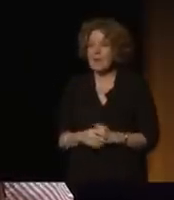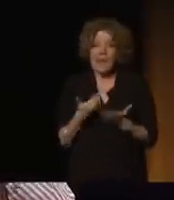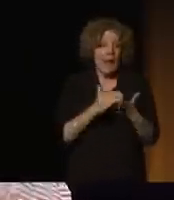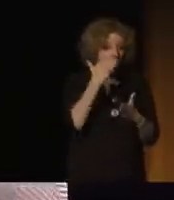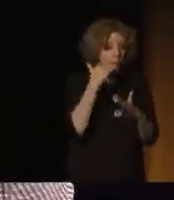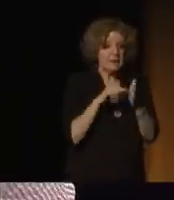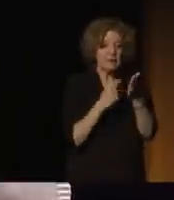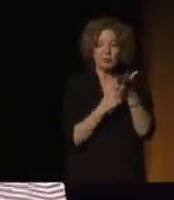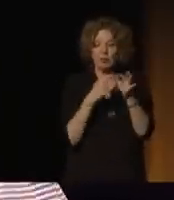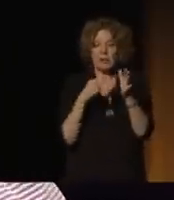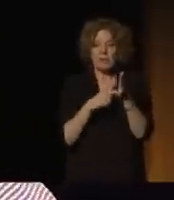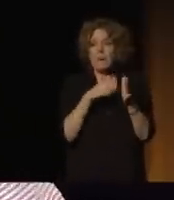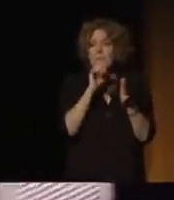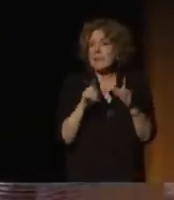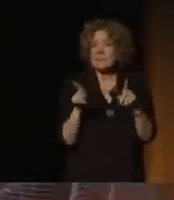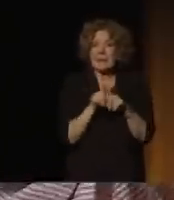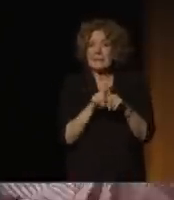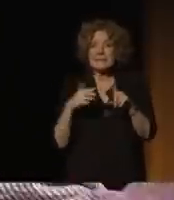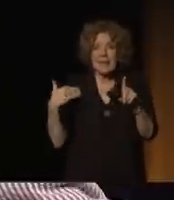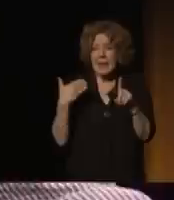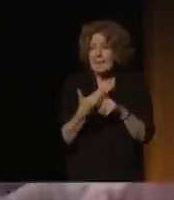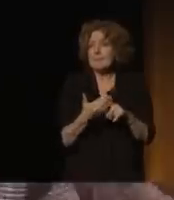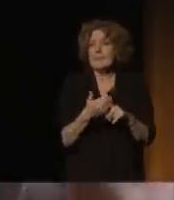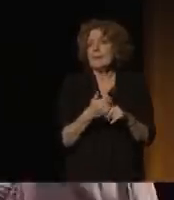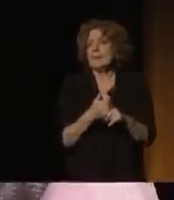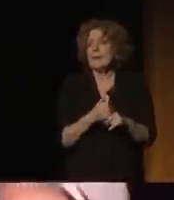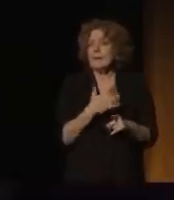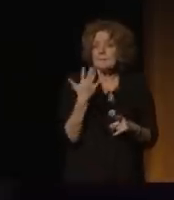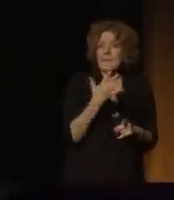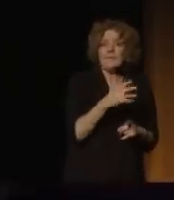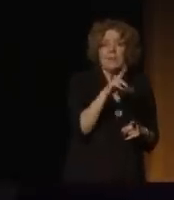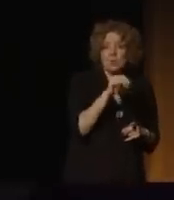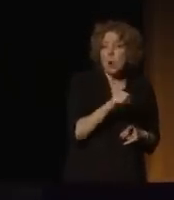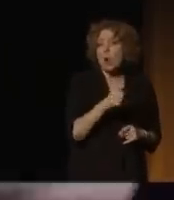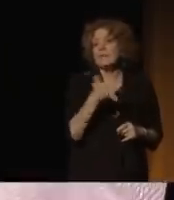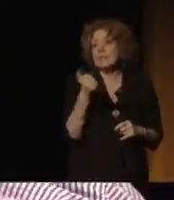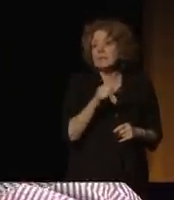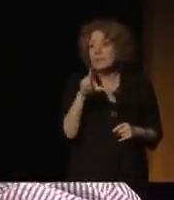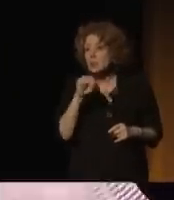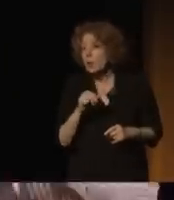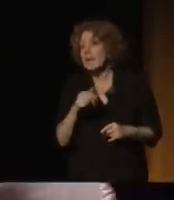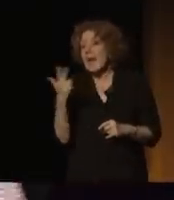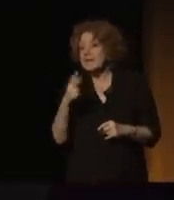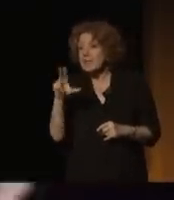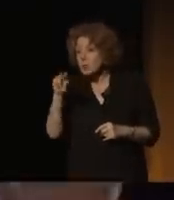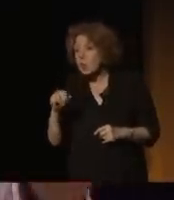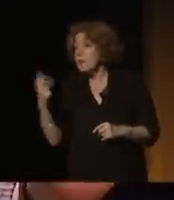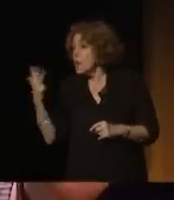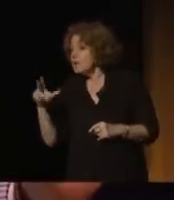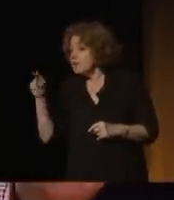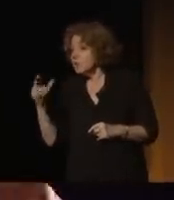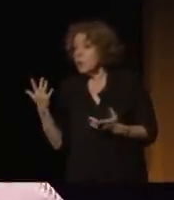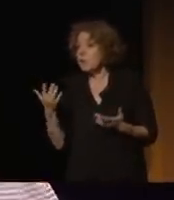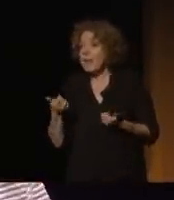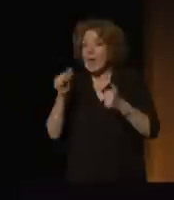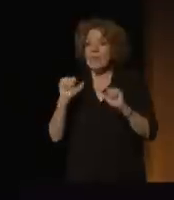treated by men has been the same, in 1512, 1612, 1812, 1912, and then in 9 weeks it